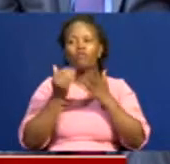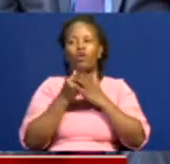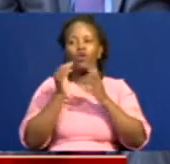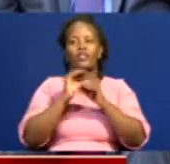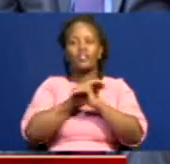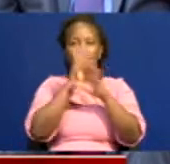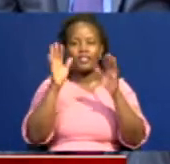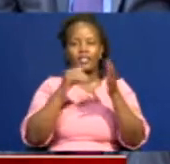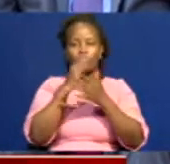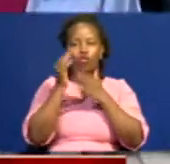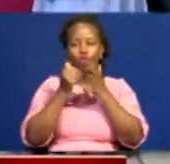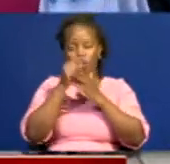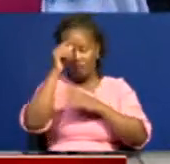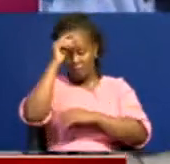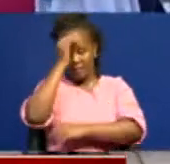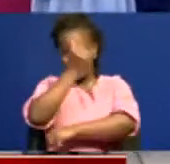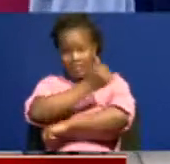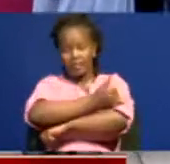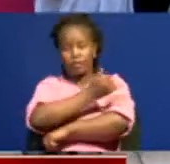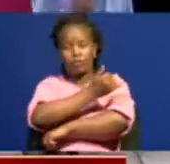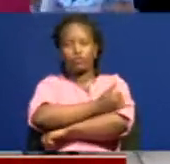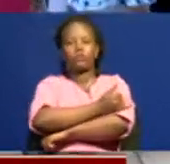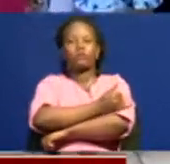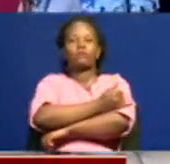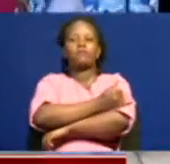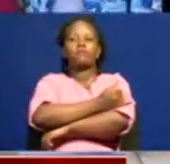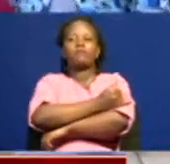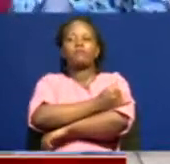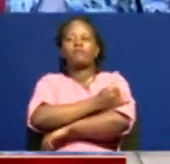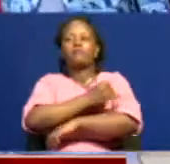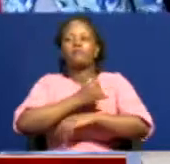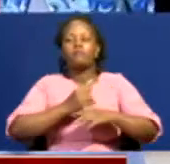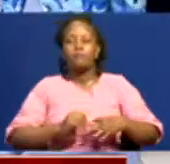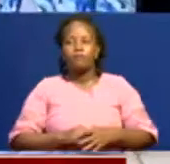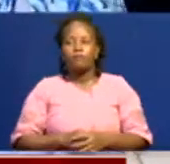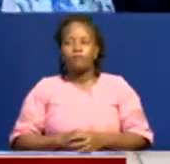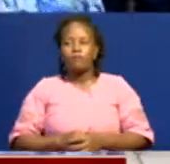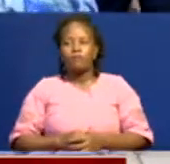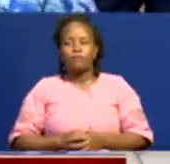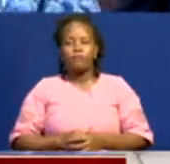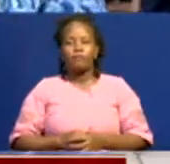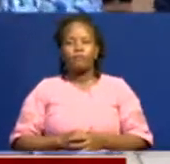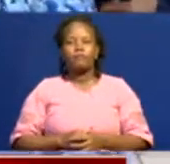government agencies. Trevor Ngendo for Prime Edition.